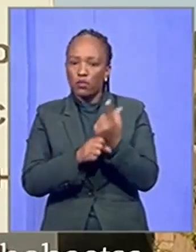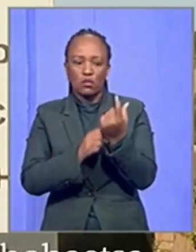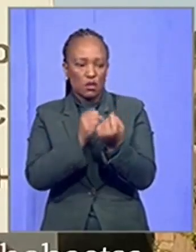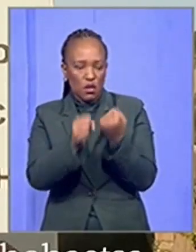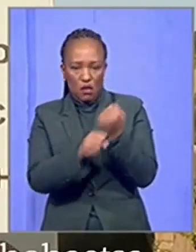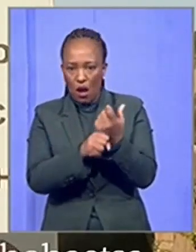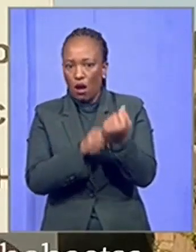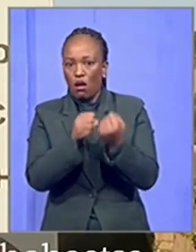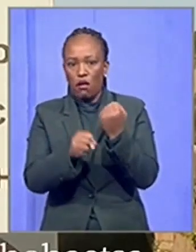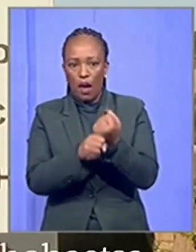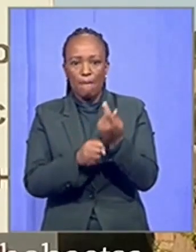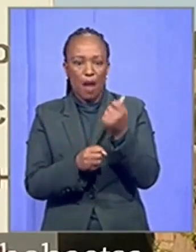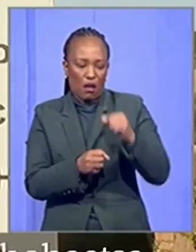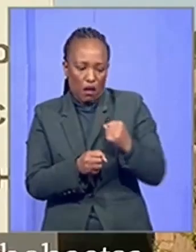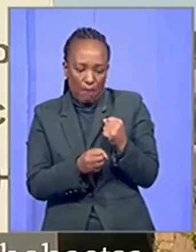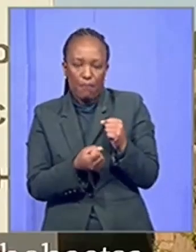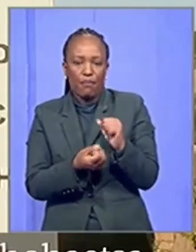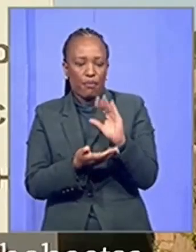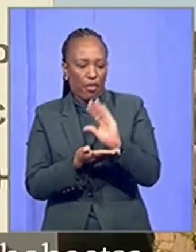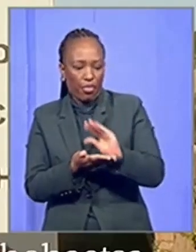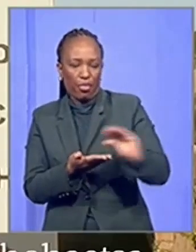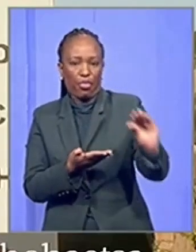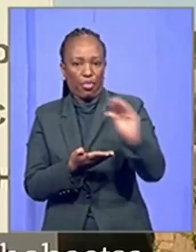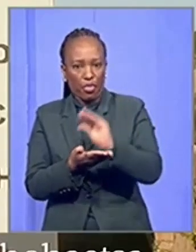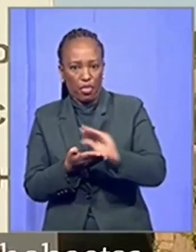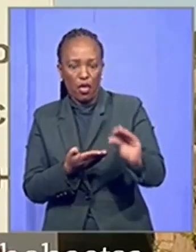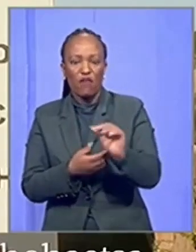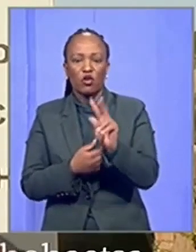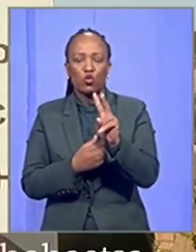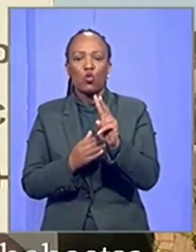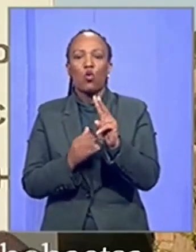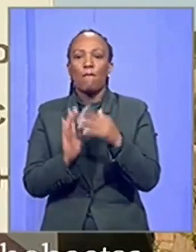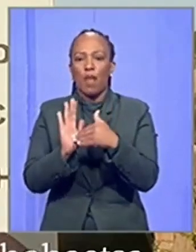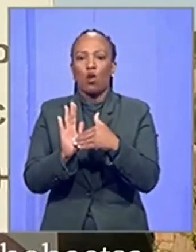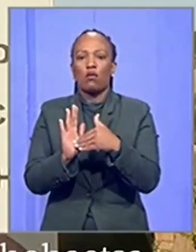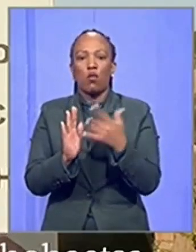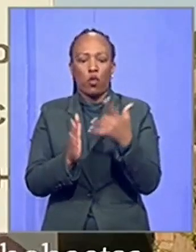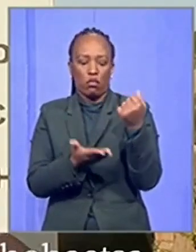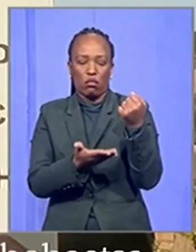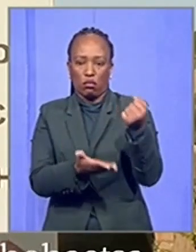madi a leng fela ka fa tlase ga di milione di le 2 go